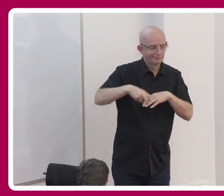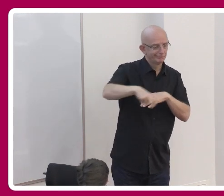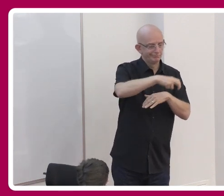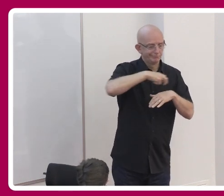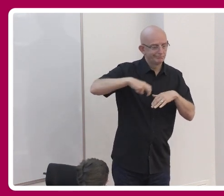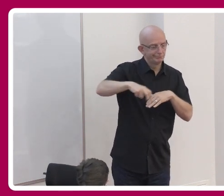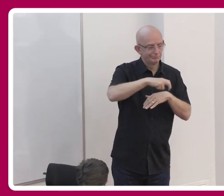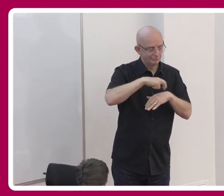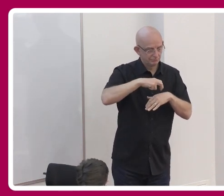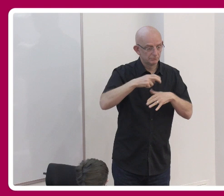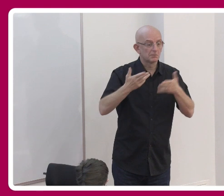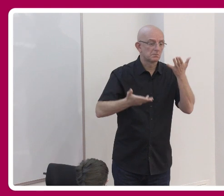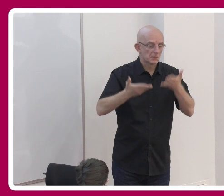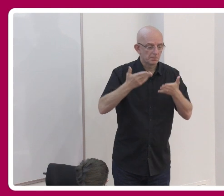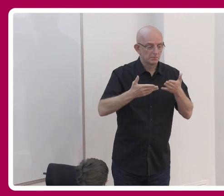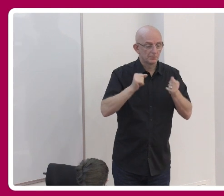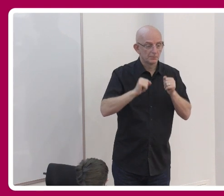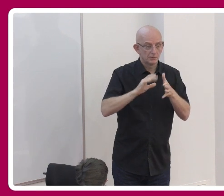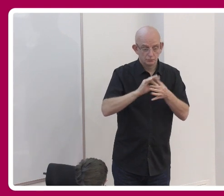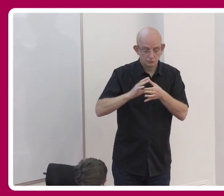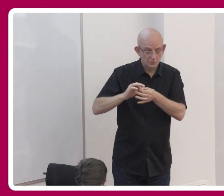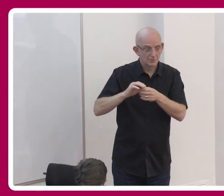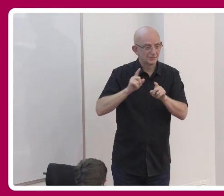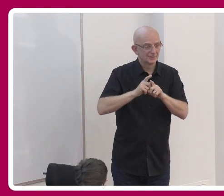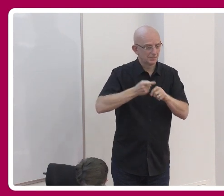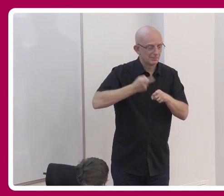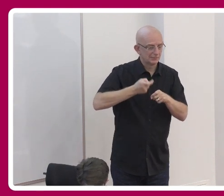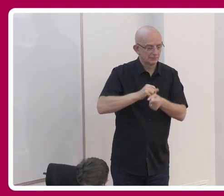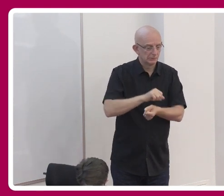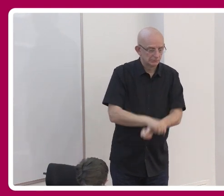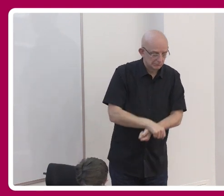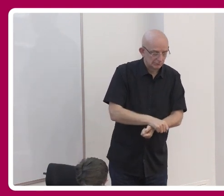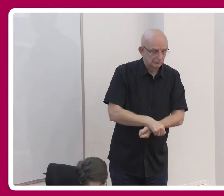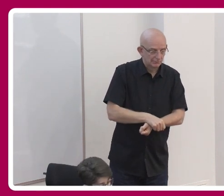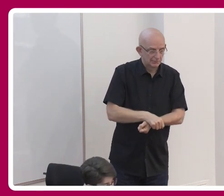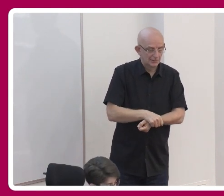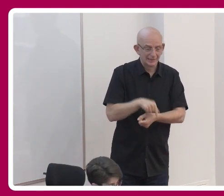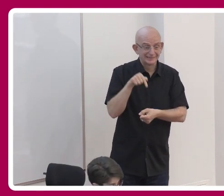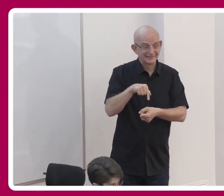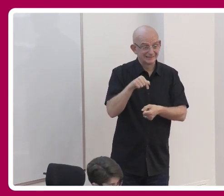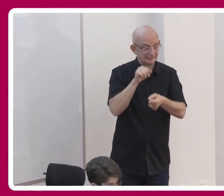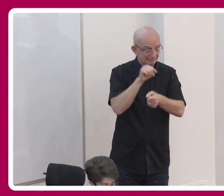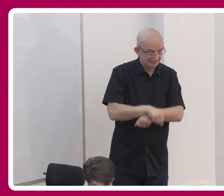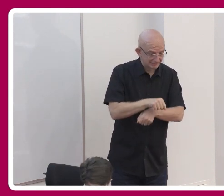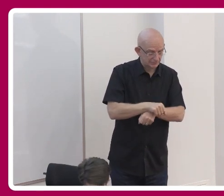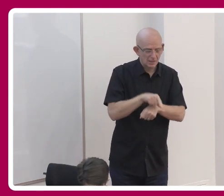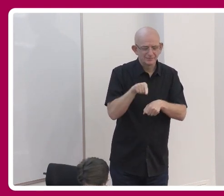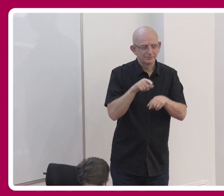used against people with psychosocial and intellectual disabilities, typically in